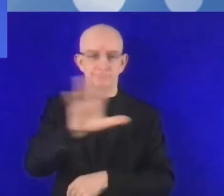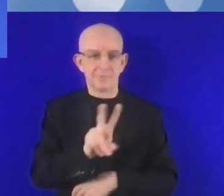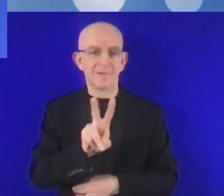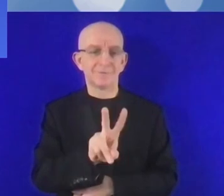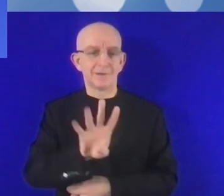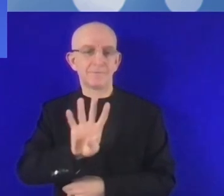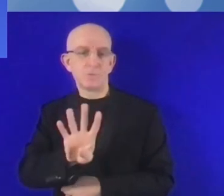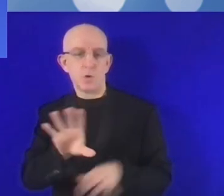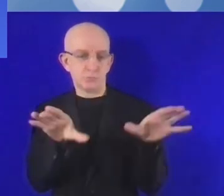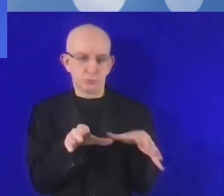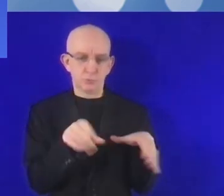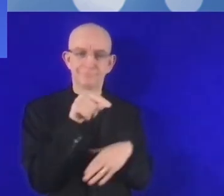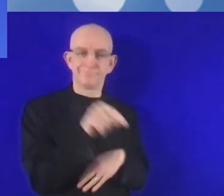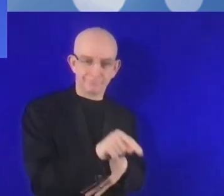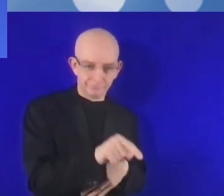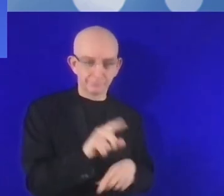level.